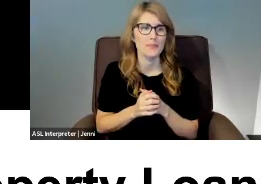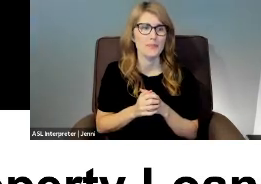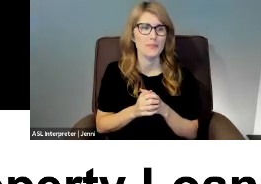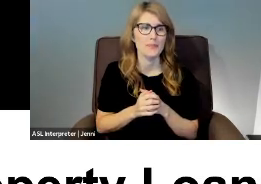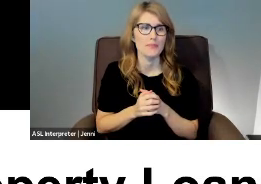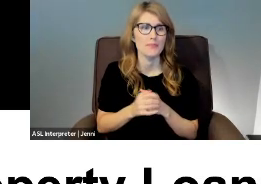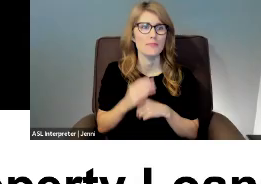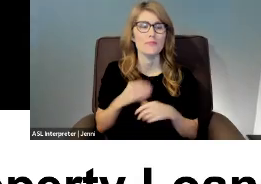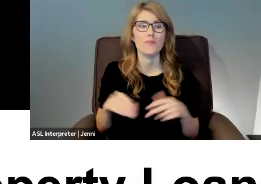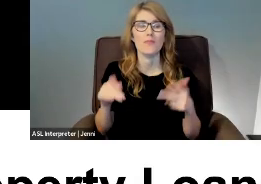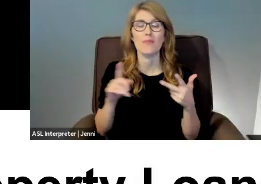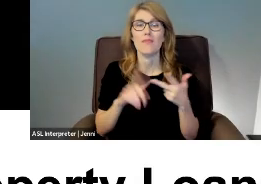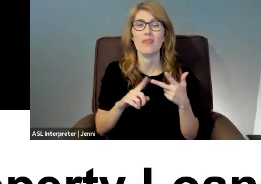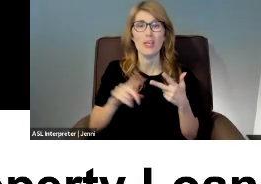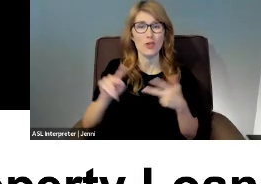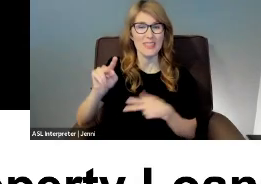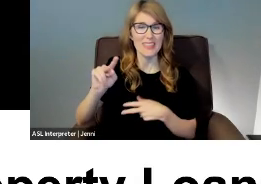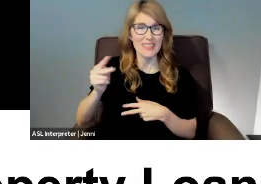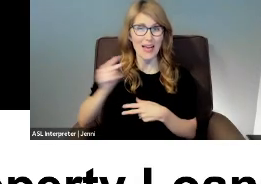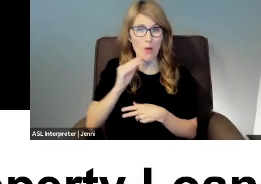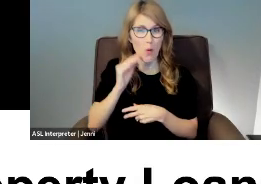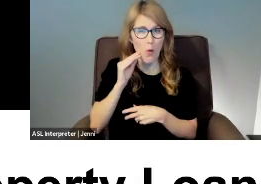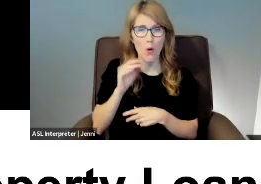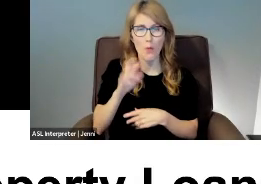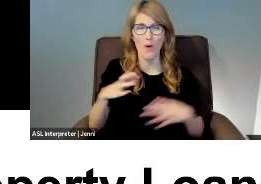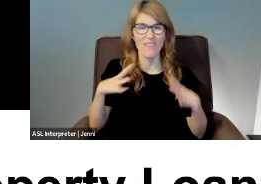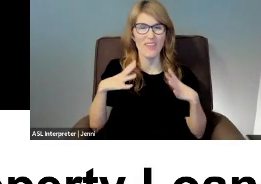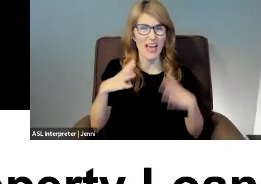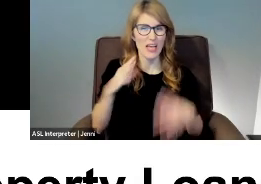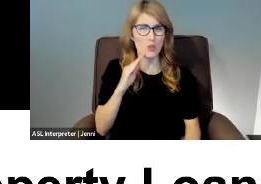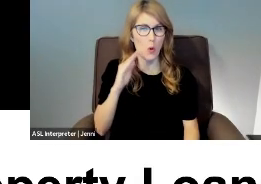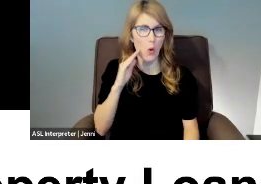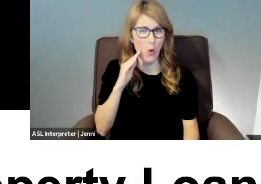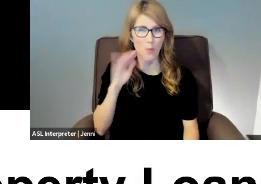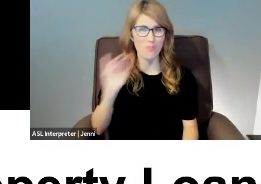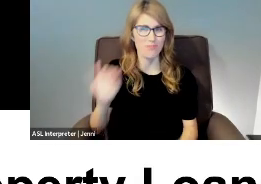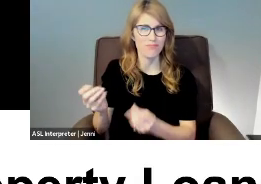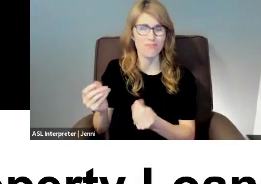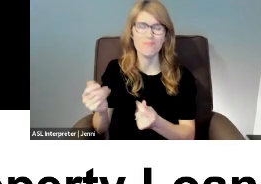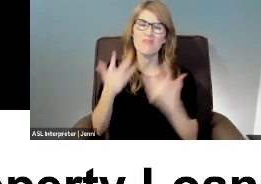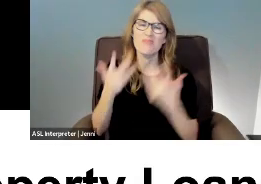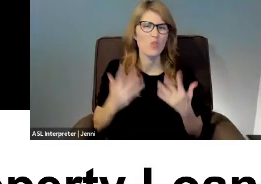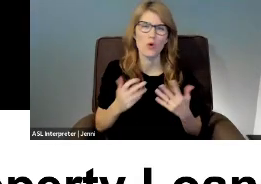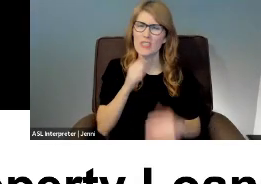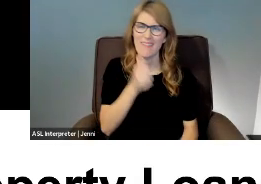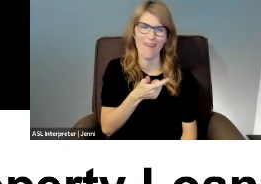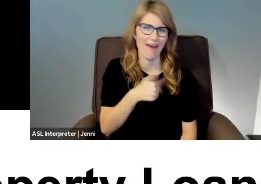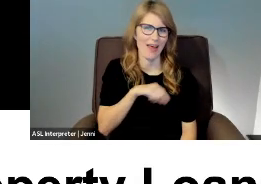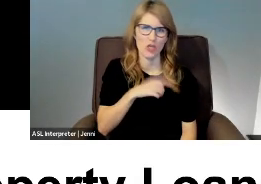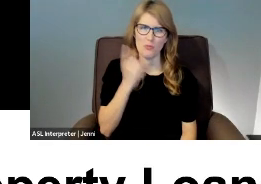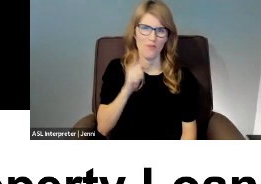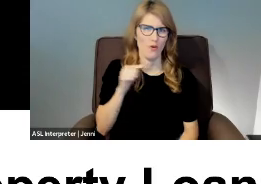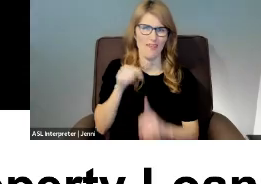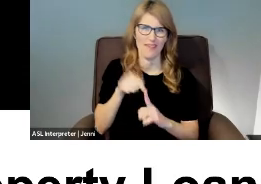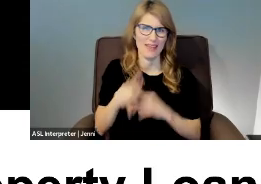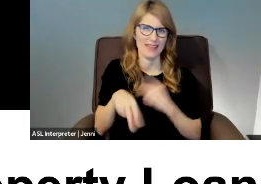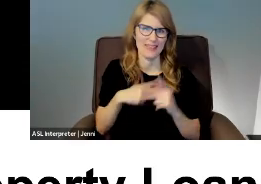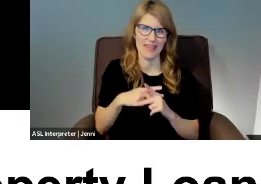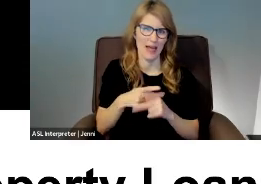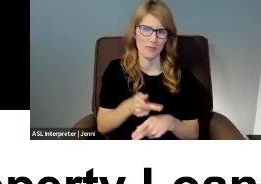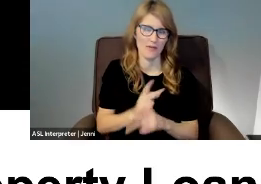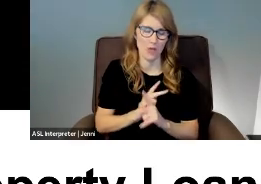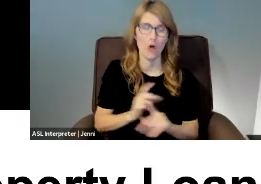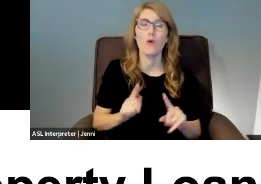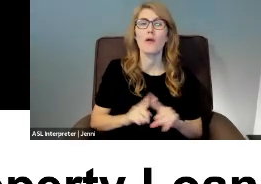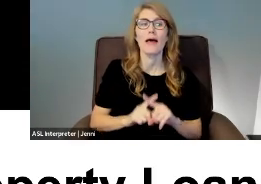And secondary homes or vacation properties, unfortunately, are not eligible for these loans. However,